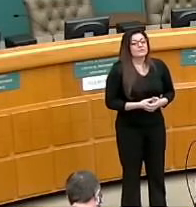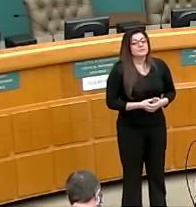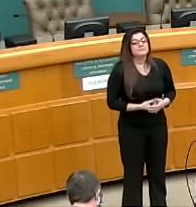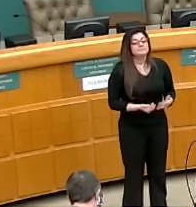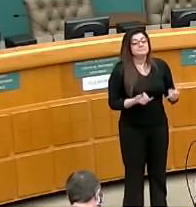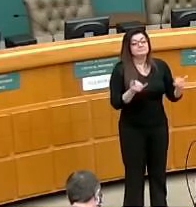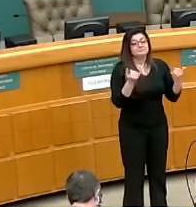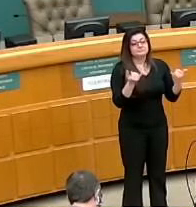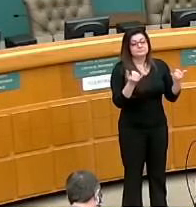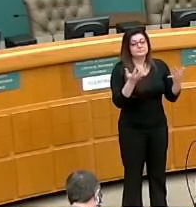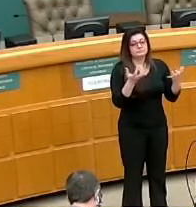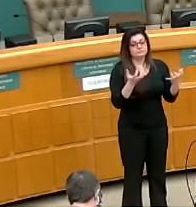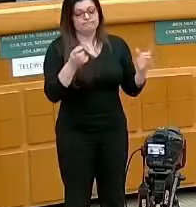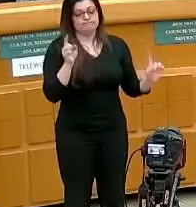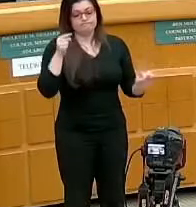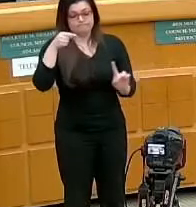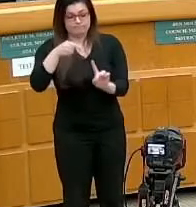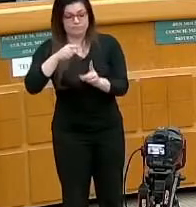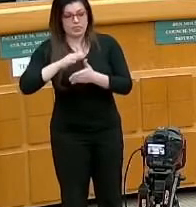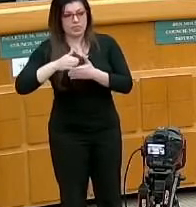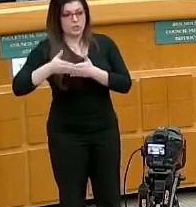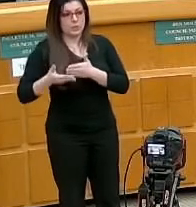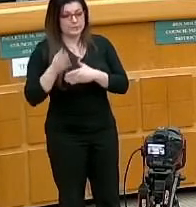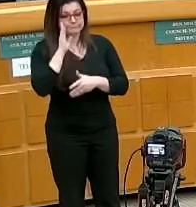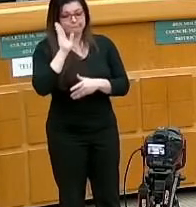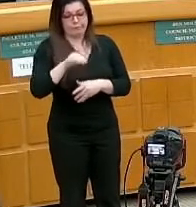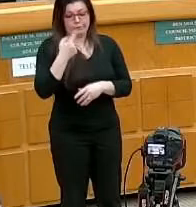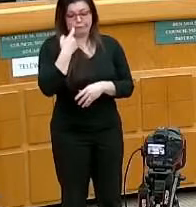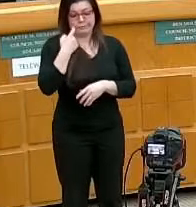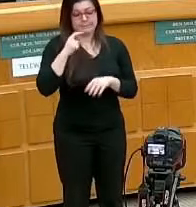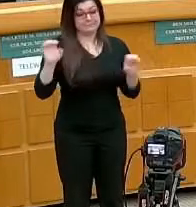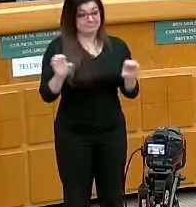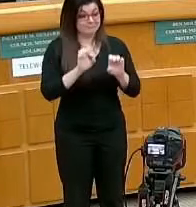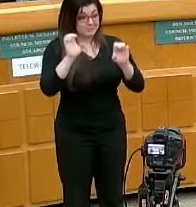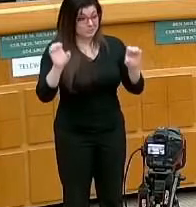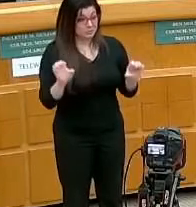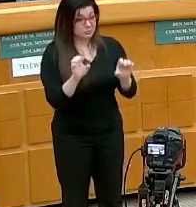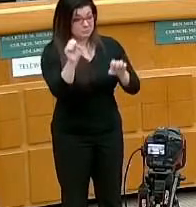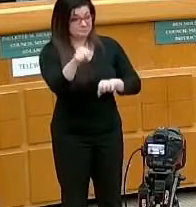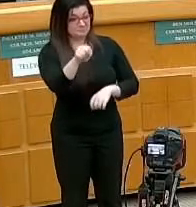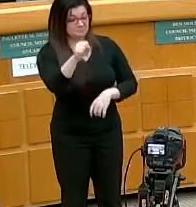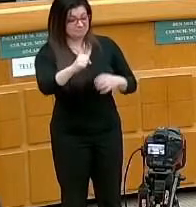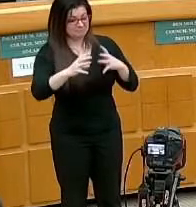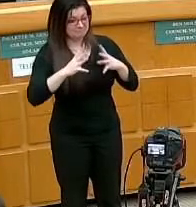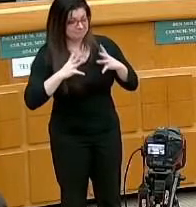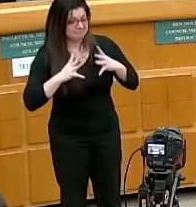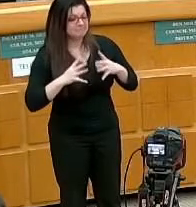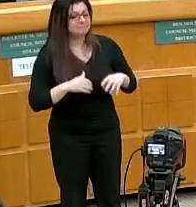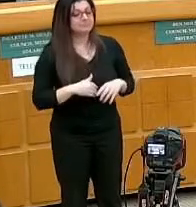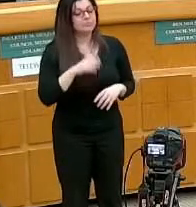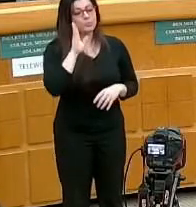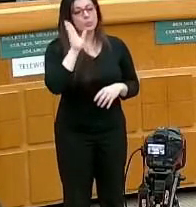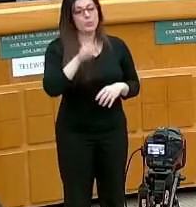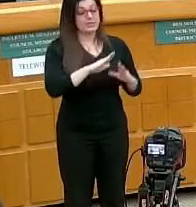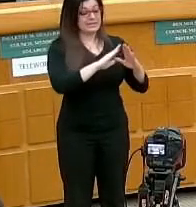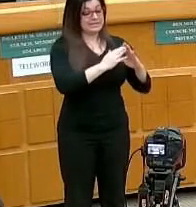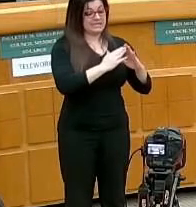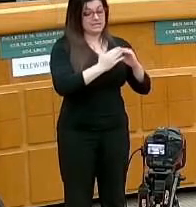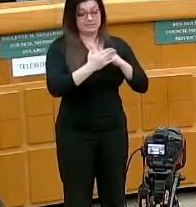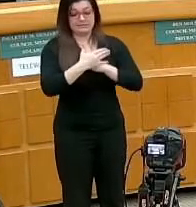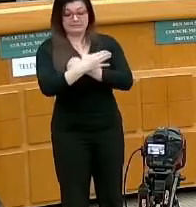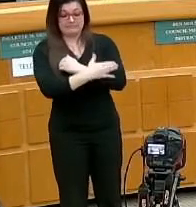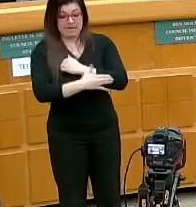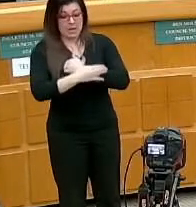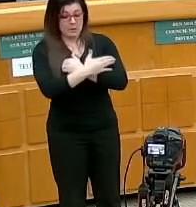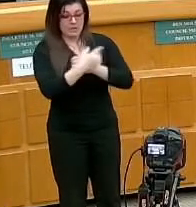going to go back to the weekend. We know it was Easter weekend, and over the weekend, the city and Nueces County implemented temporary, it was just